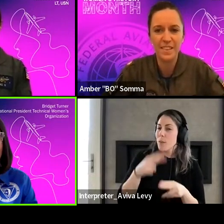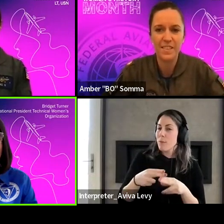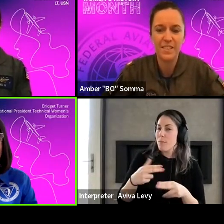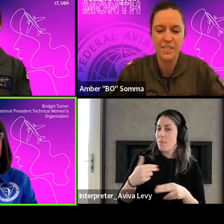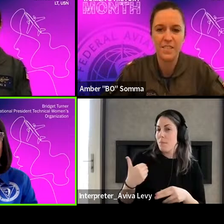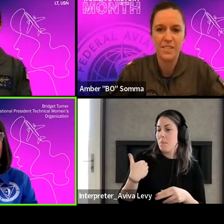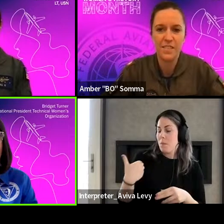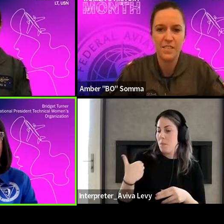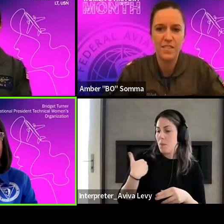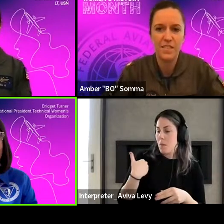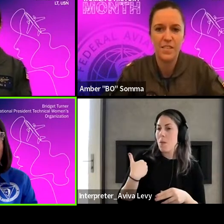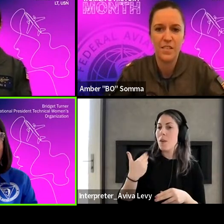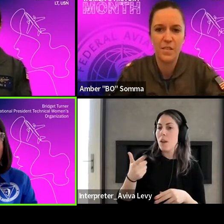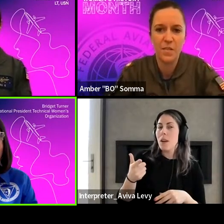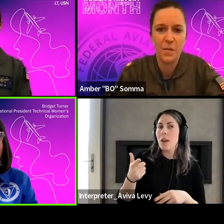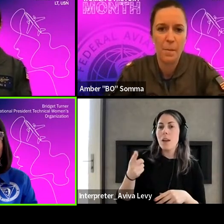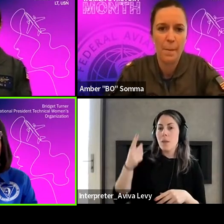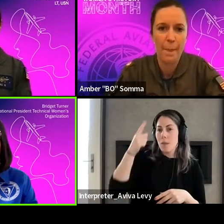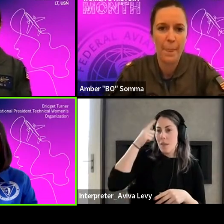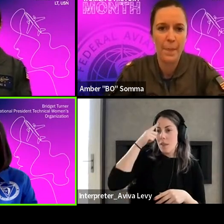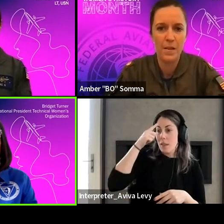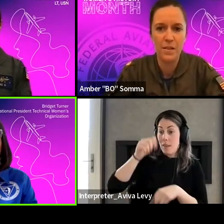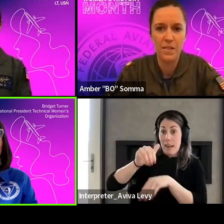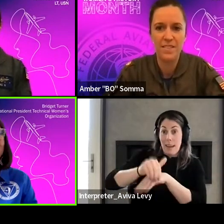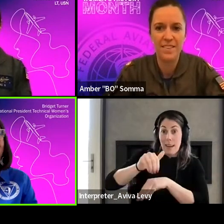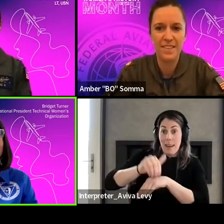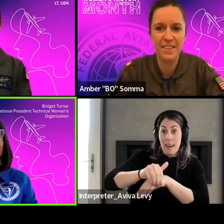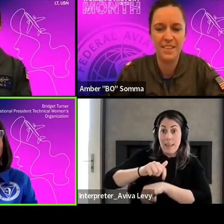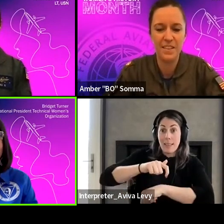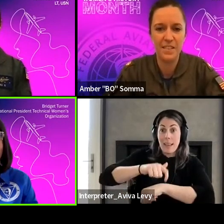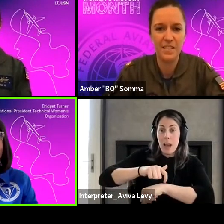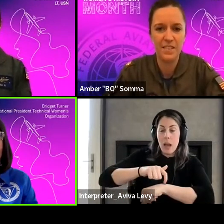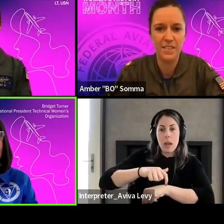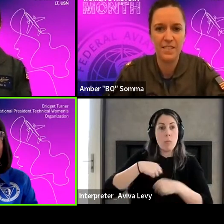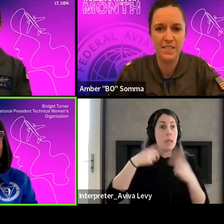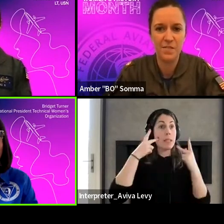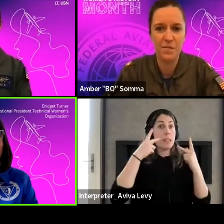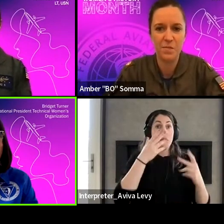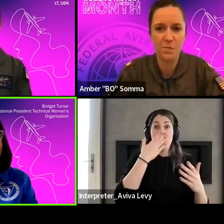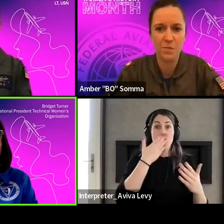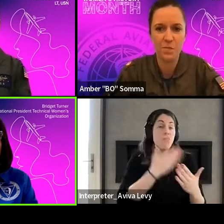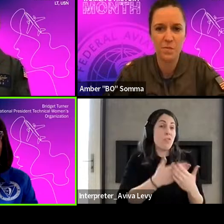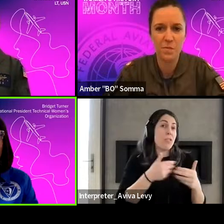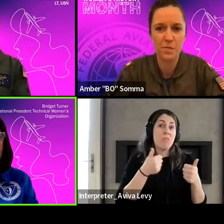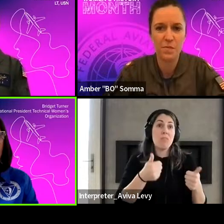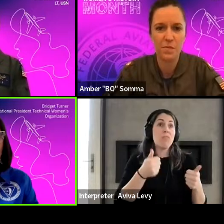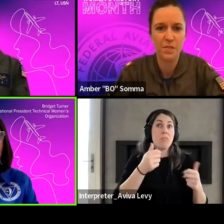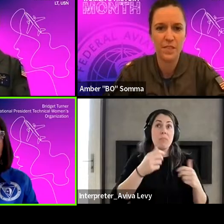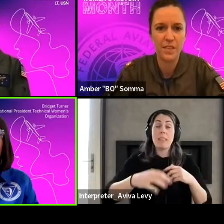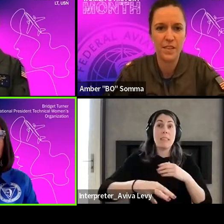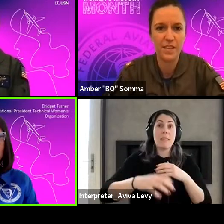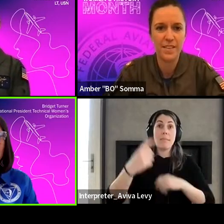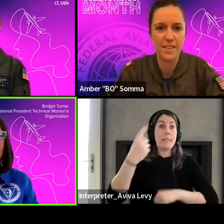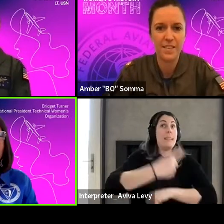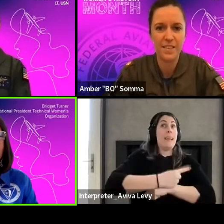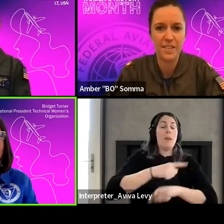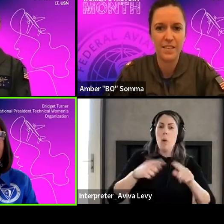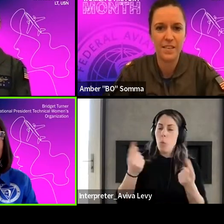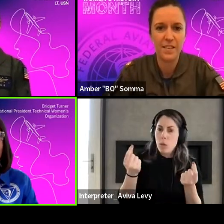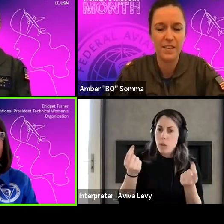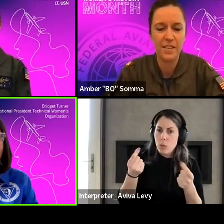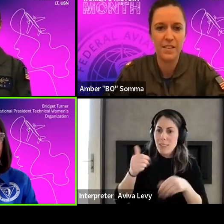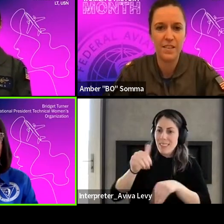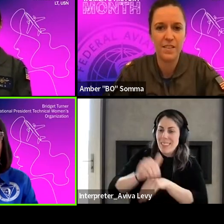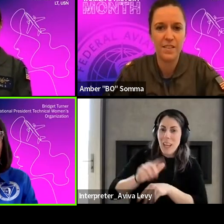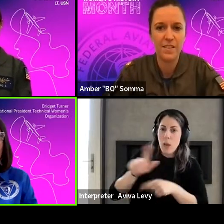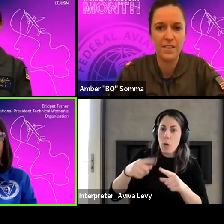because when you think about the night, you know, we can see good in a day, but is there anything special you have to use when you